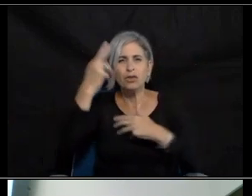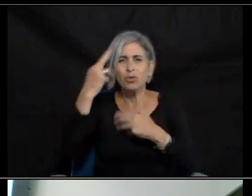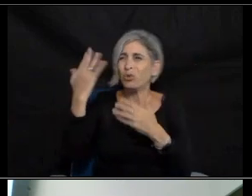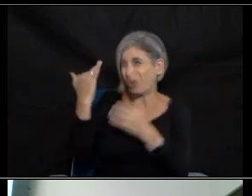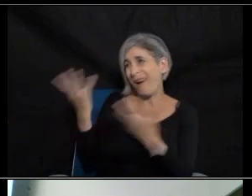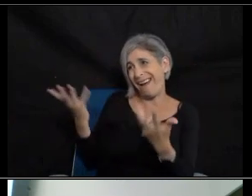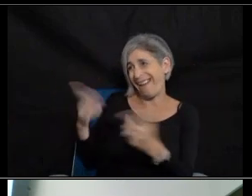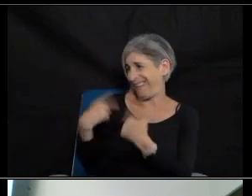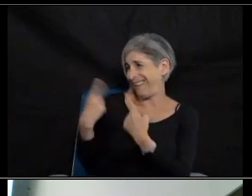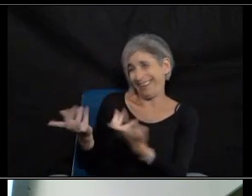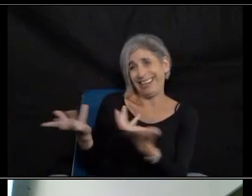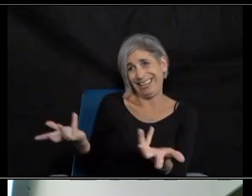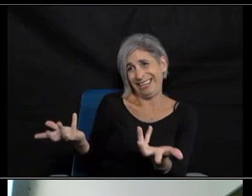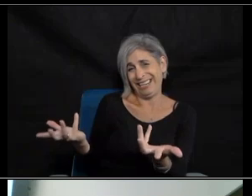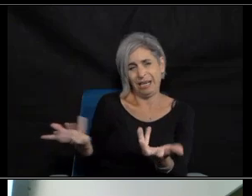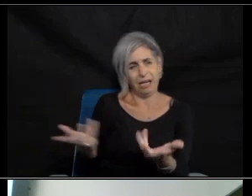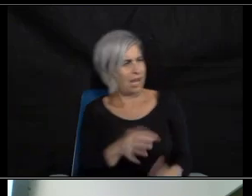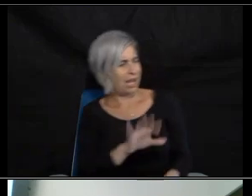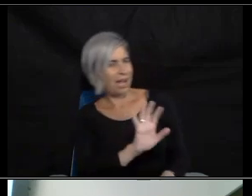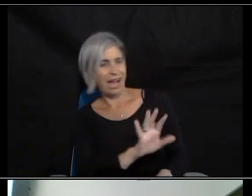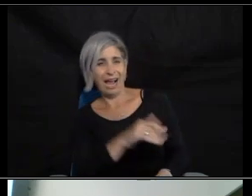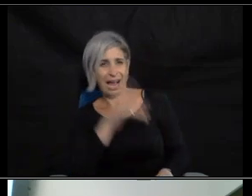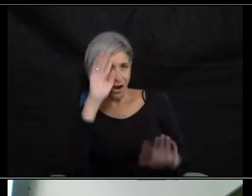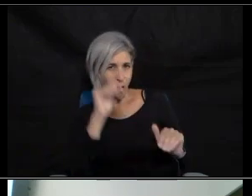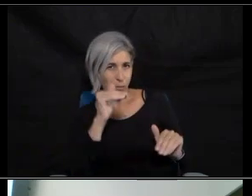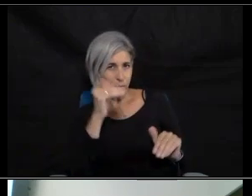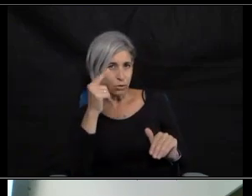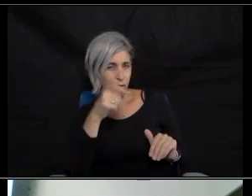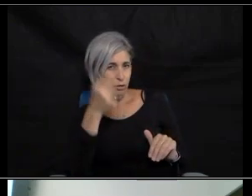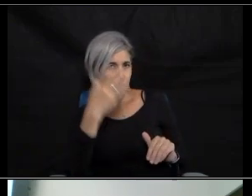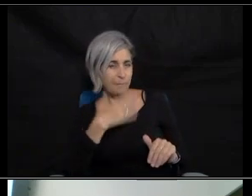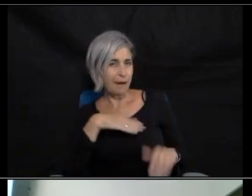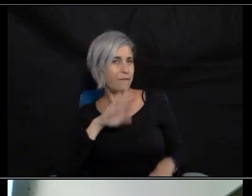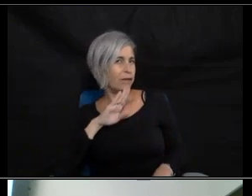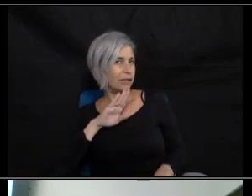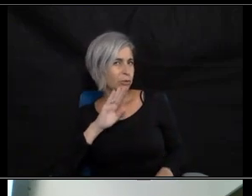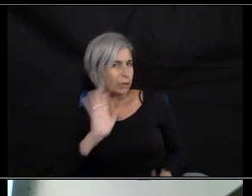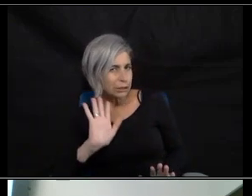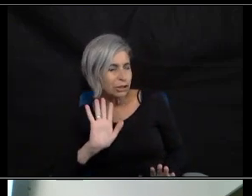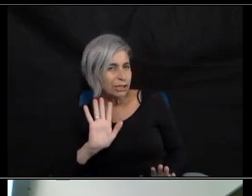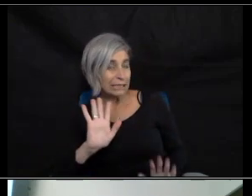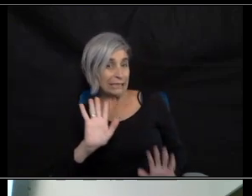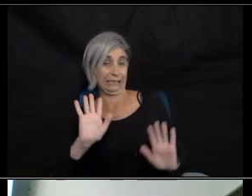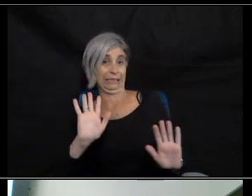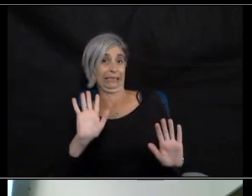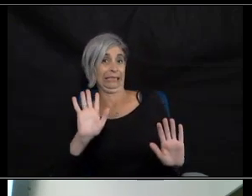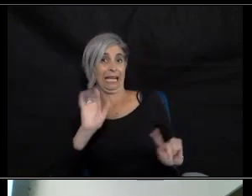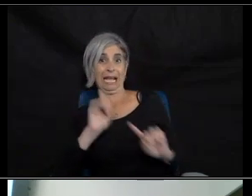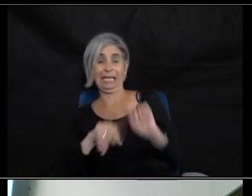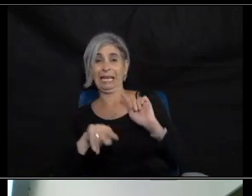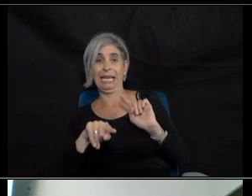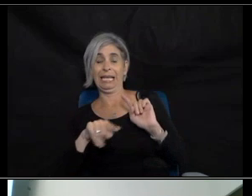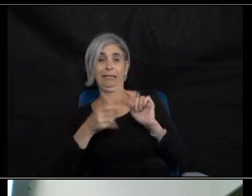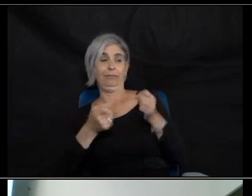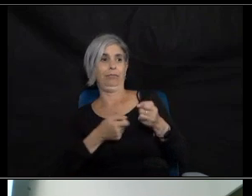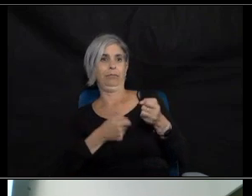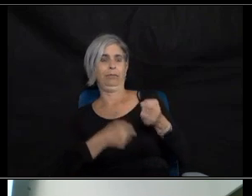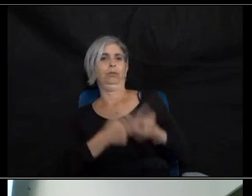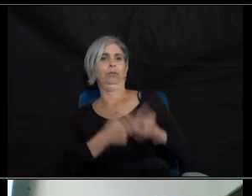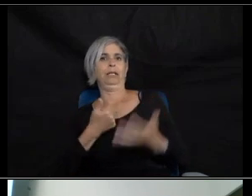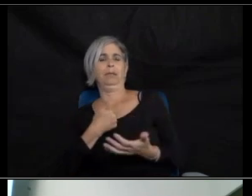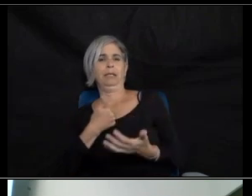deliver up until now. I hope you can understand why I'm frustrated. And I can't even put my words together, because I'm